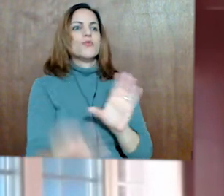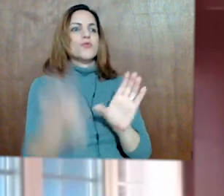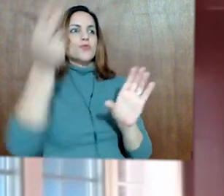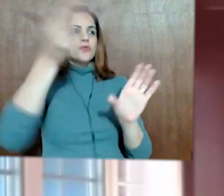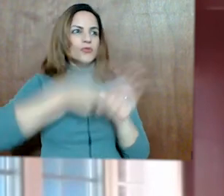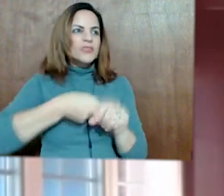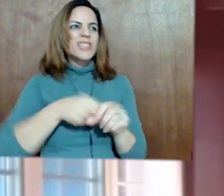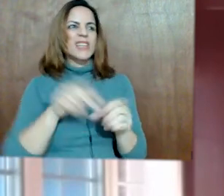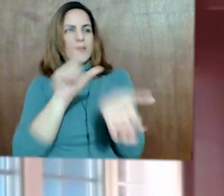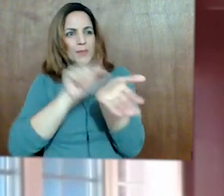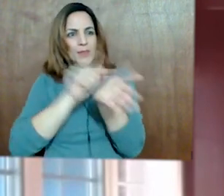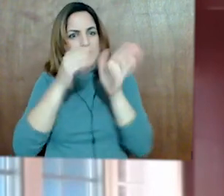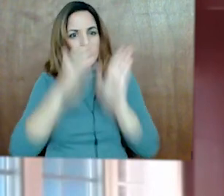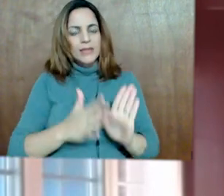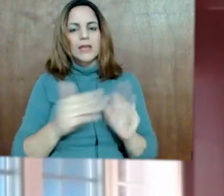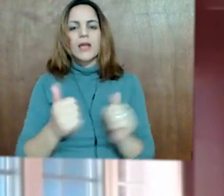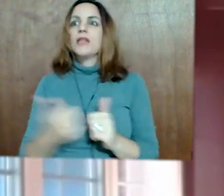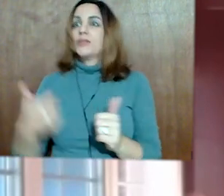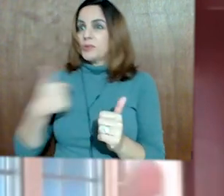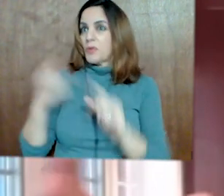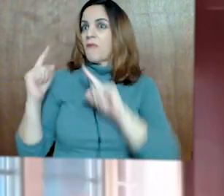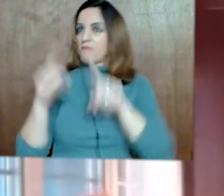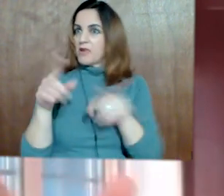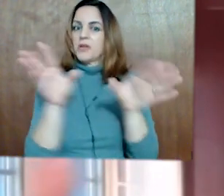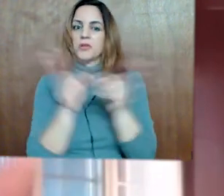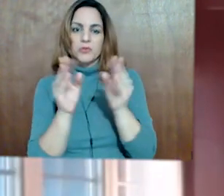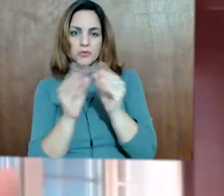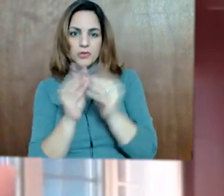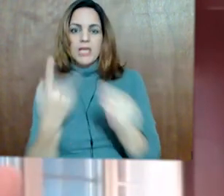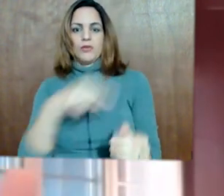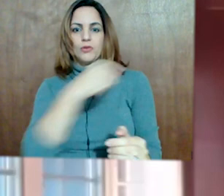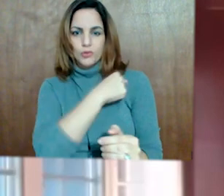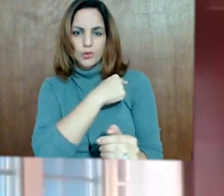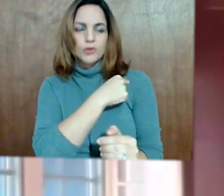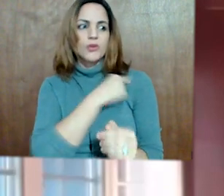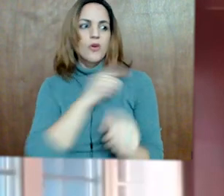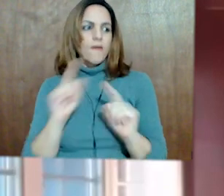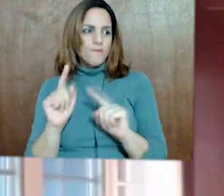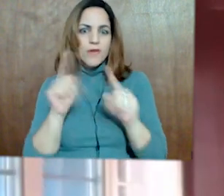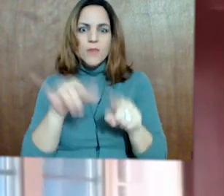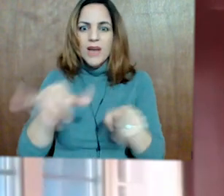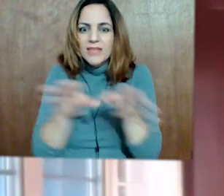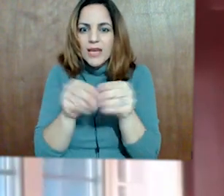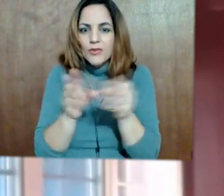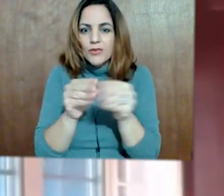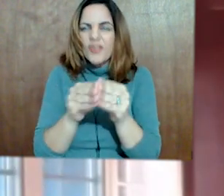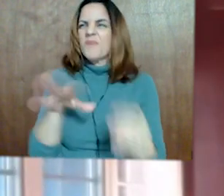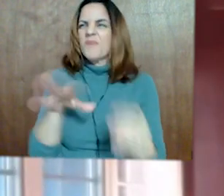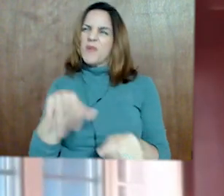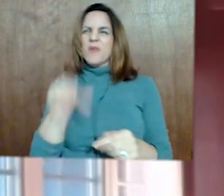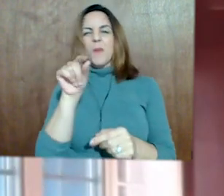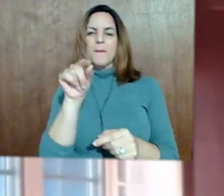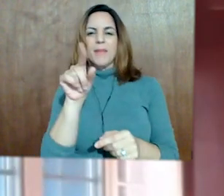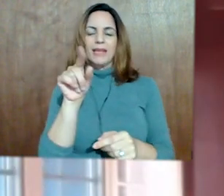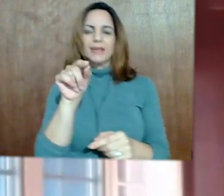meeting of the Black journalists of Philadelphia. All there weren't many of them, 20 or so at the time. And